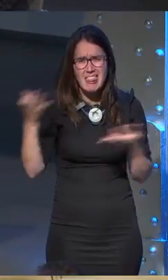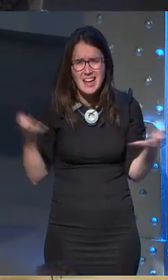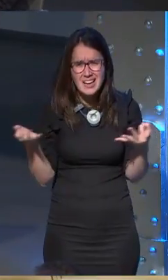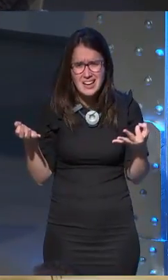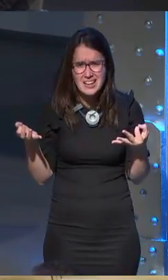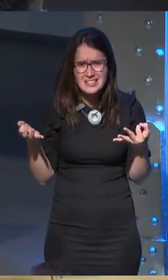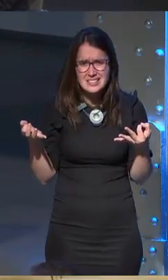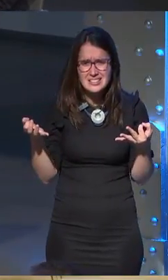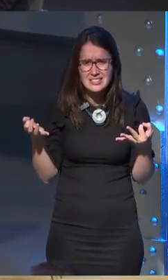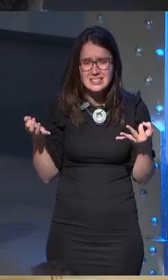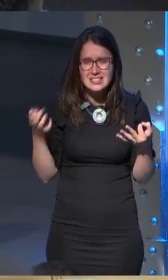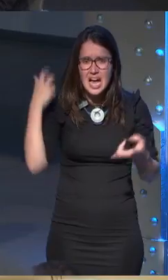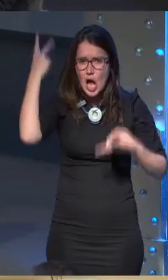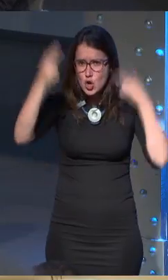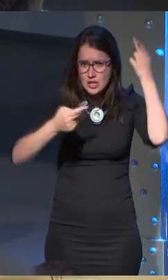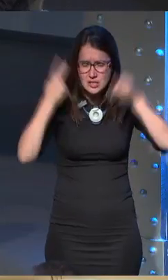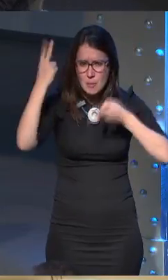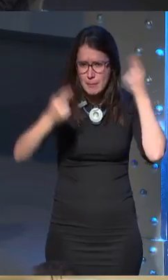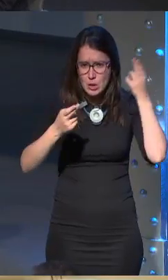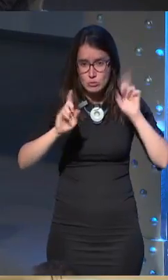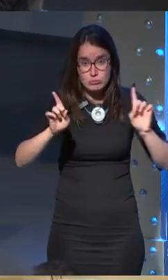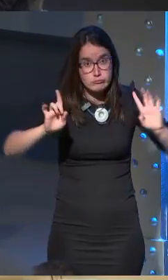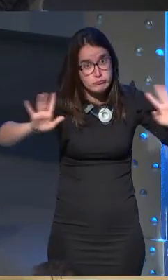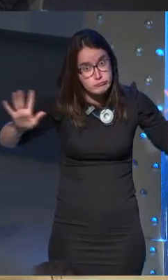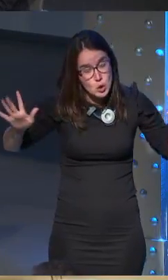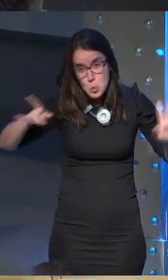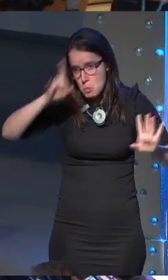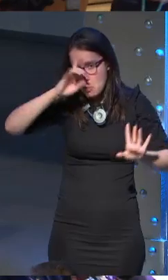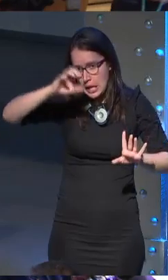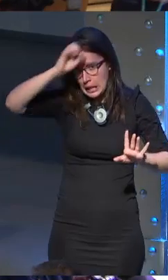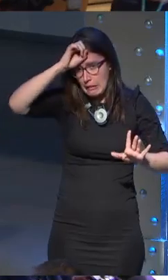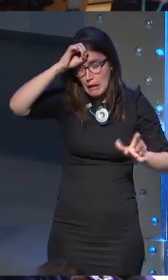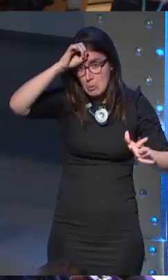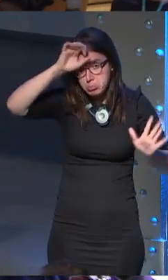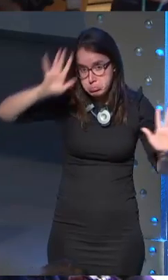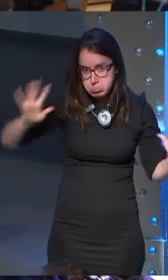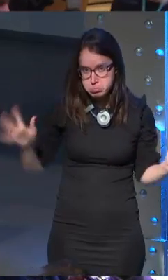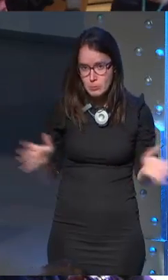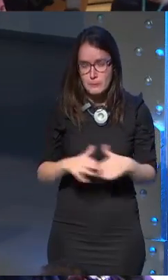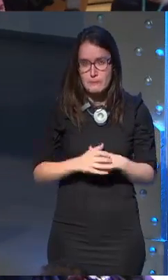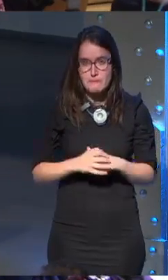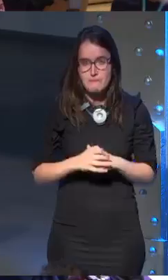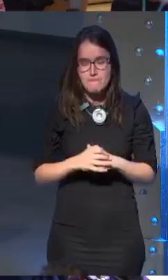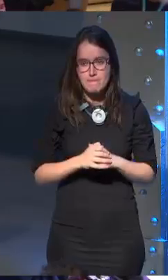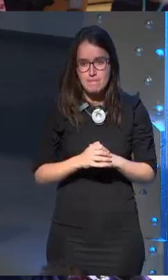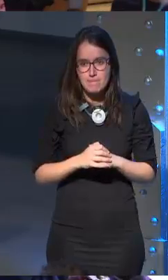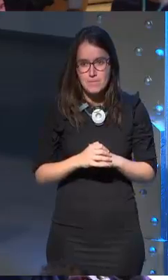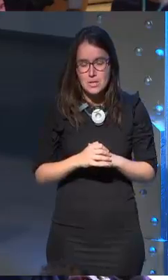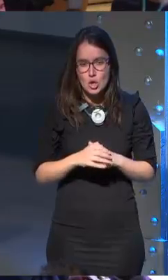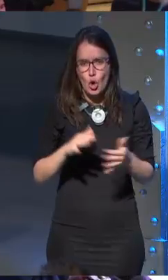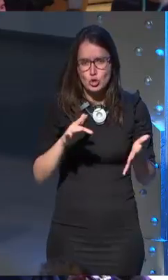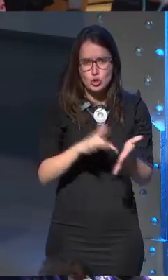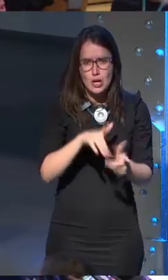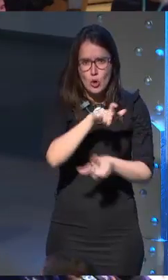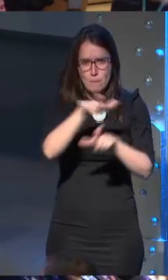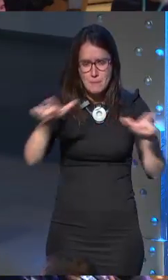Oh, haircuts. I don't know anything about that. Sí, estamos hablando de un acontecimiento. Yeah, we're